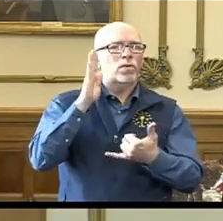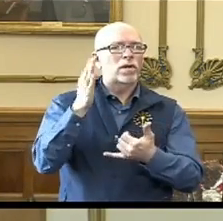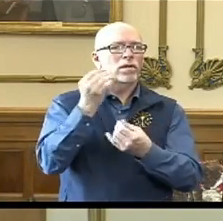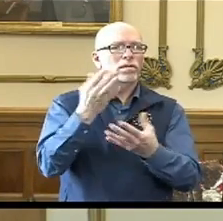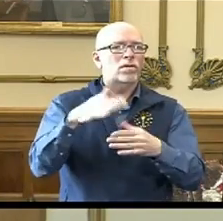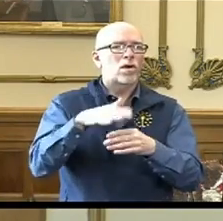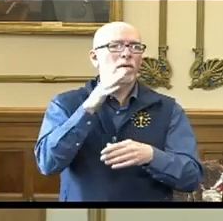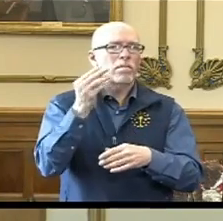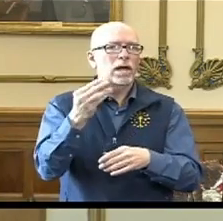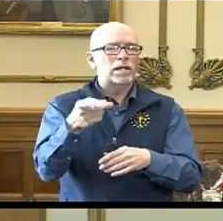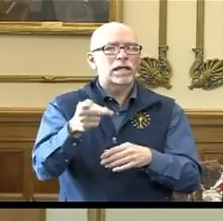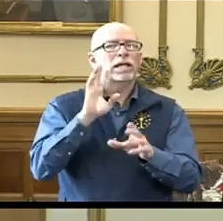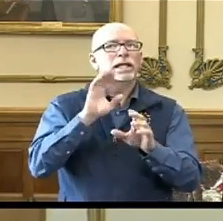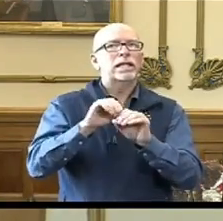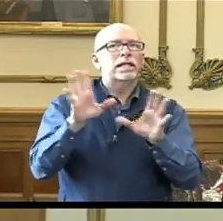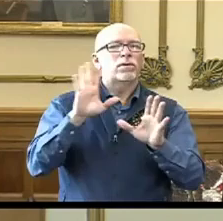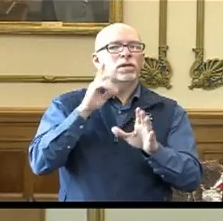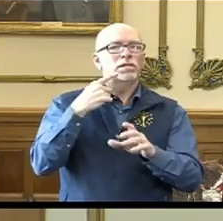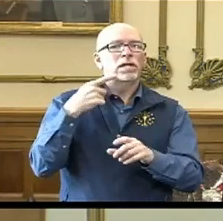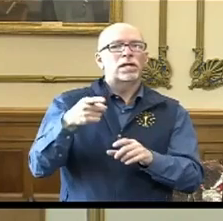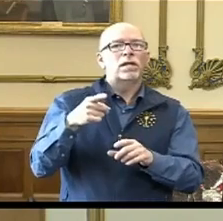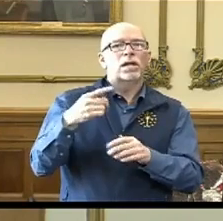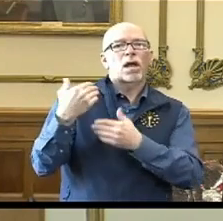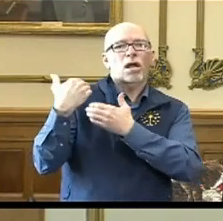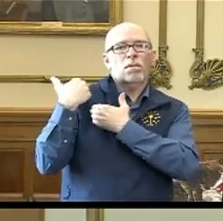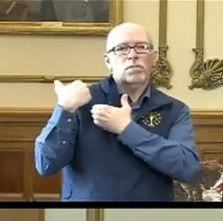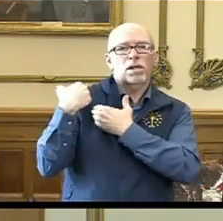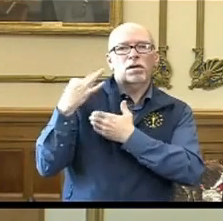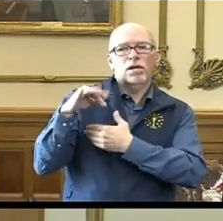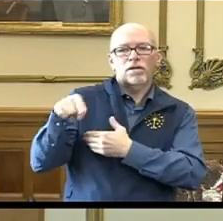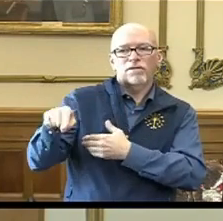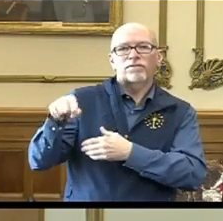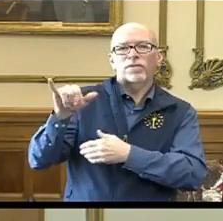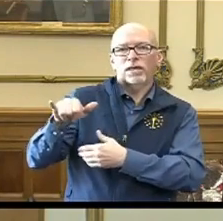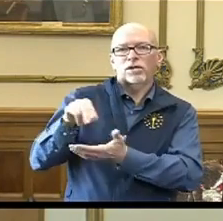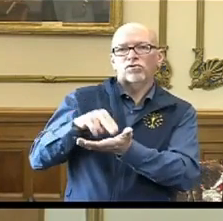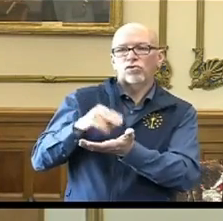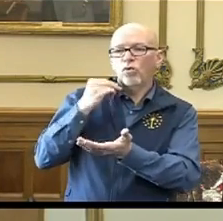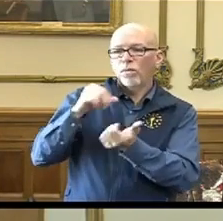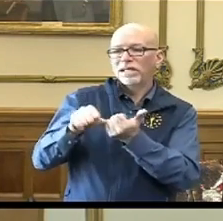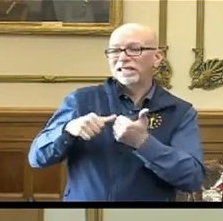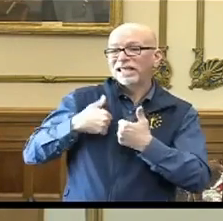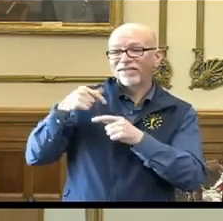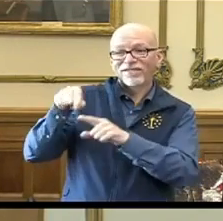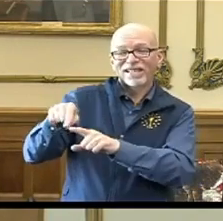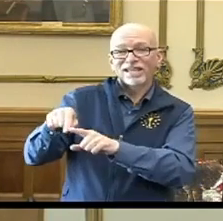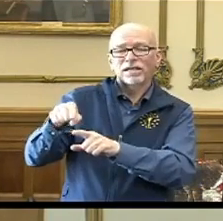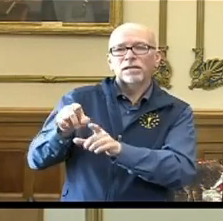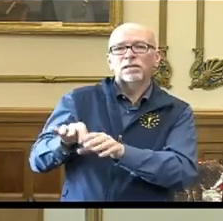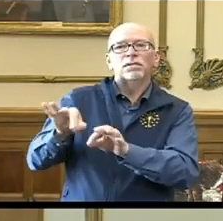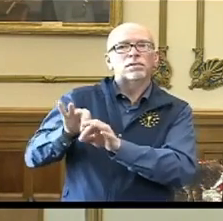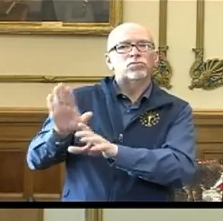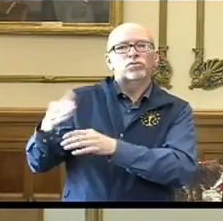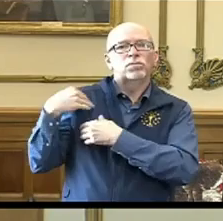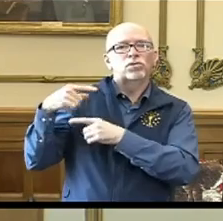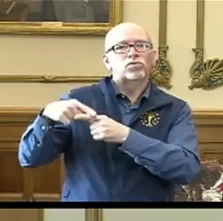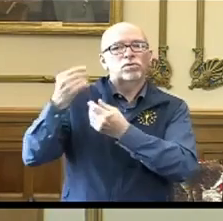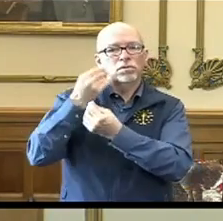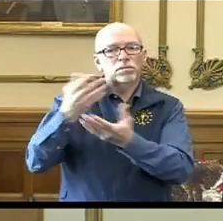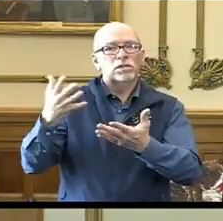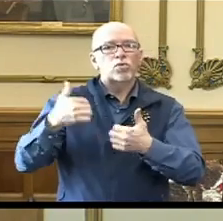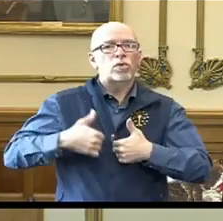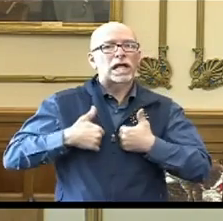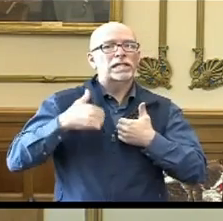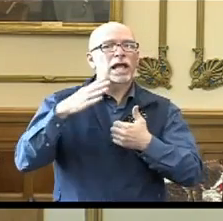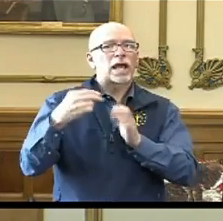with on Monday clearly will state that it is the obligation of that long-term care facility to let both residents and the representatives